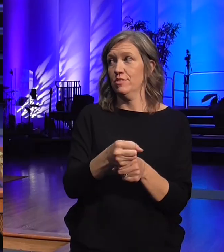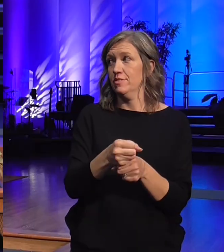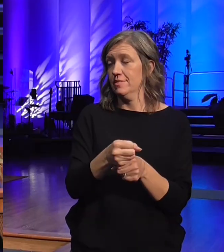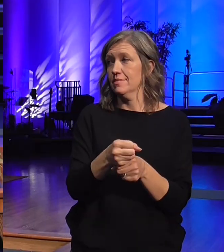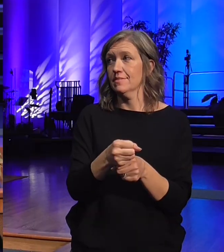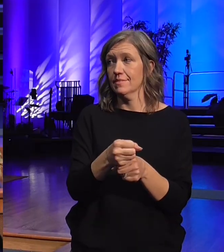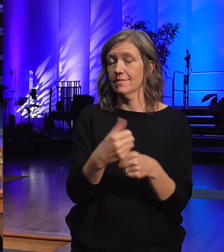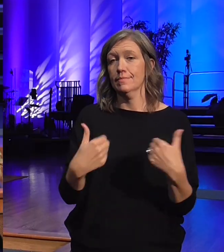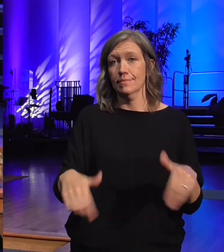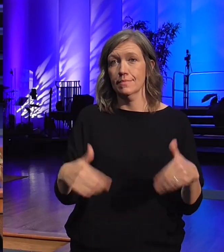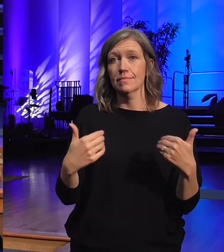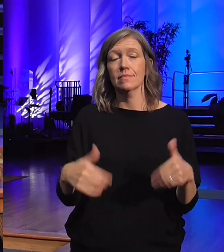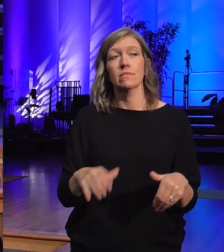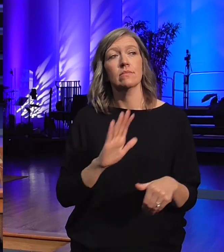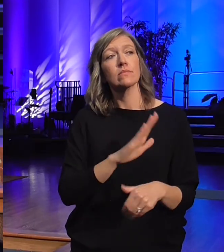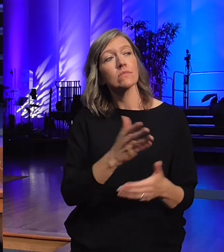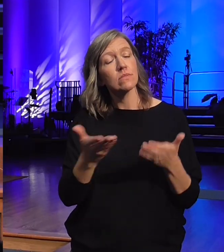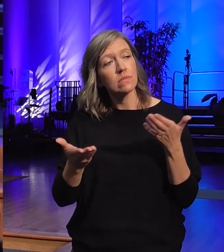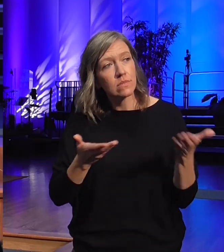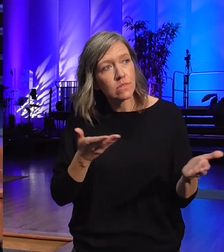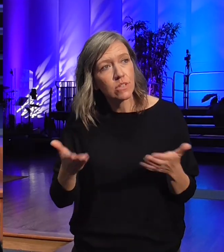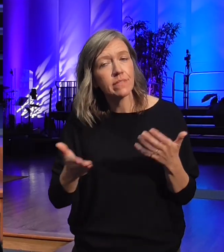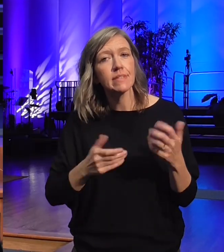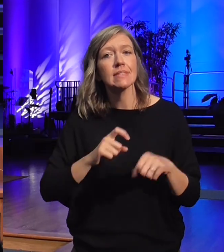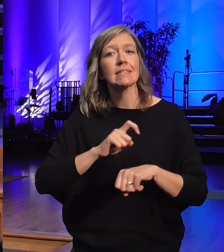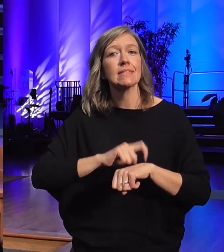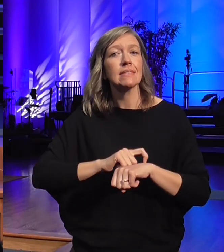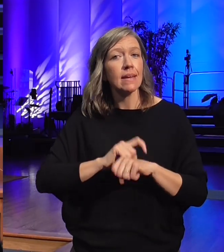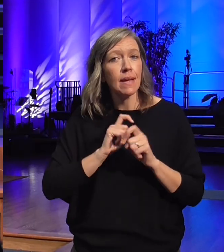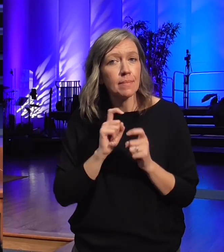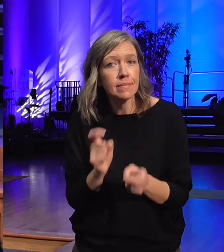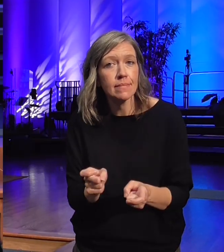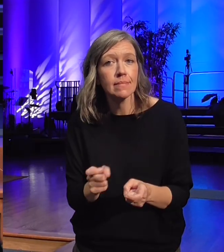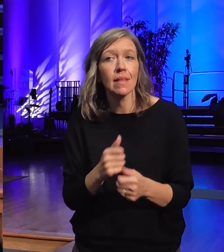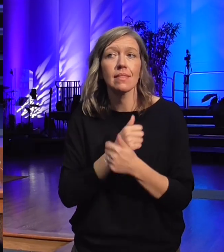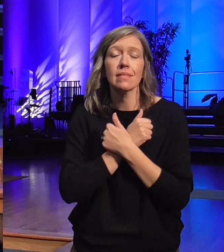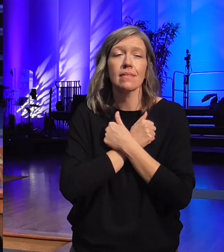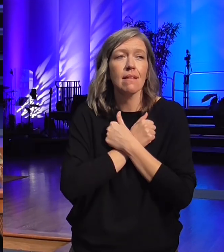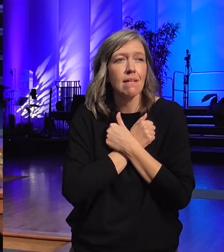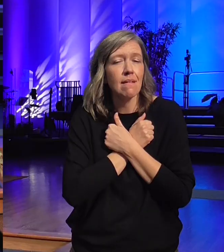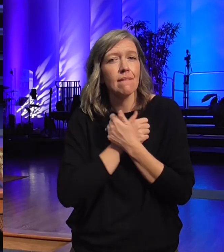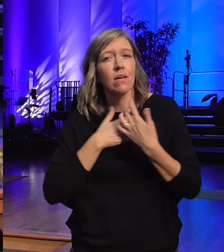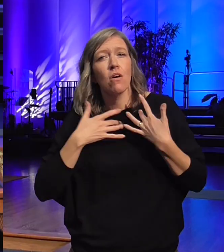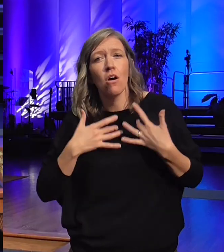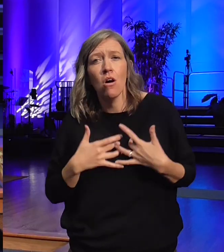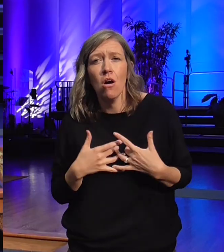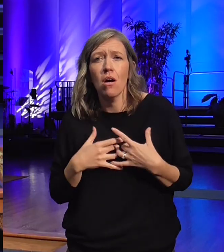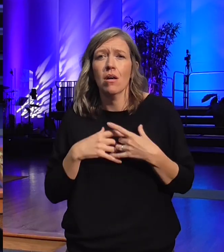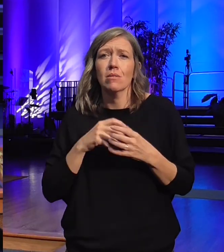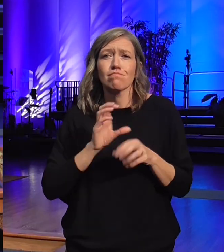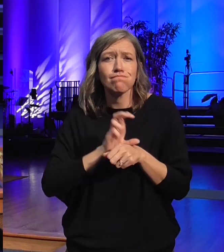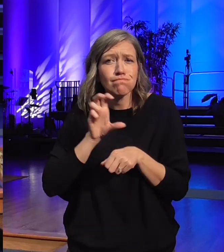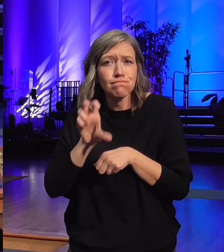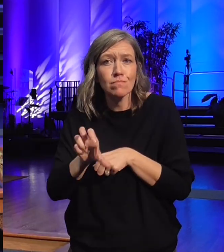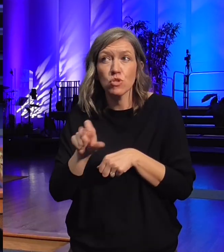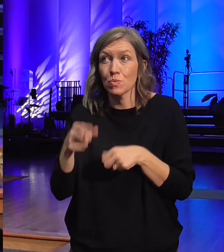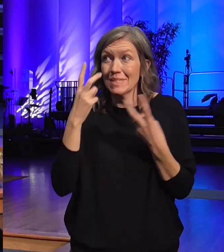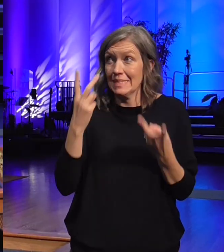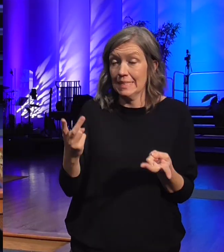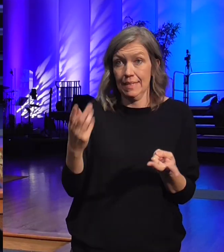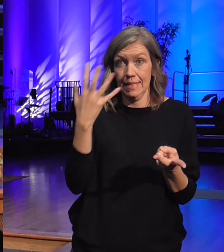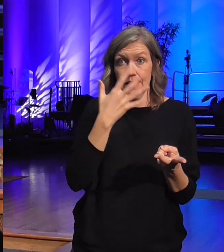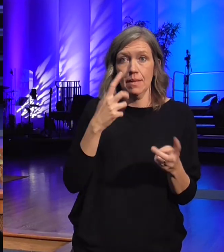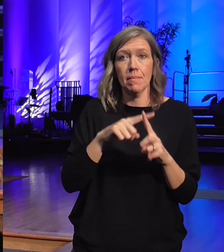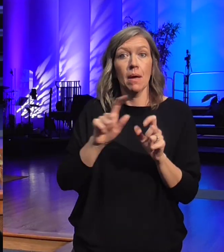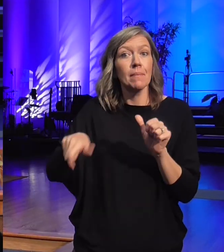And the amount of service, the time given, the love, and the heart, Patty has seen the exterior, but the